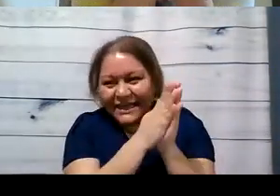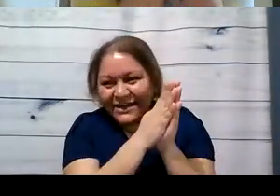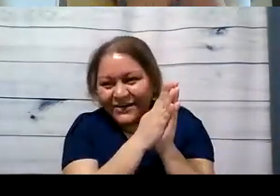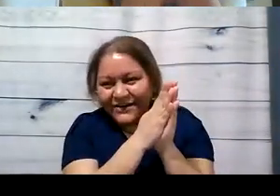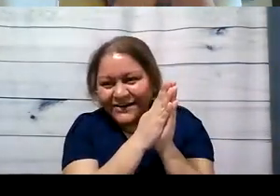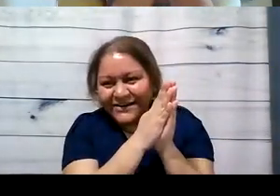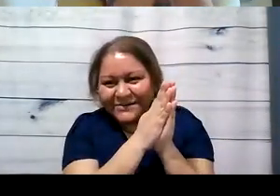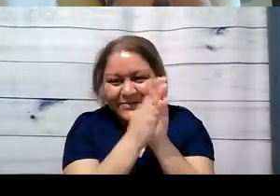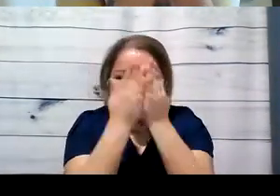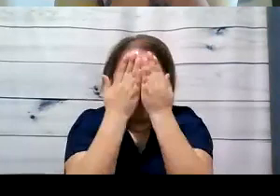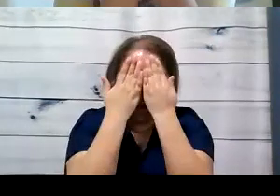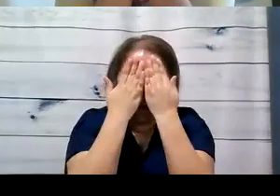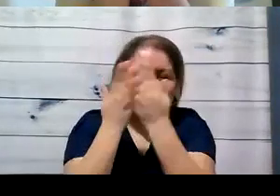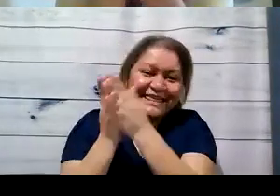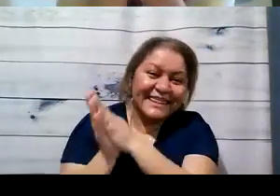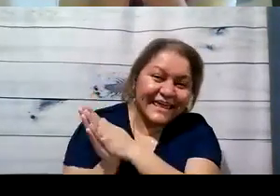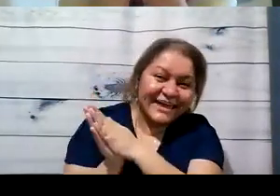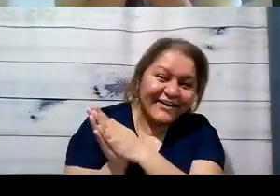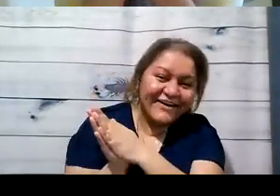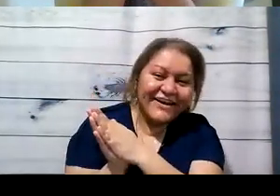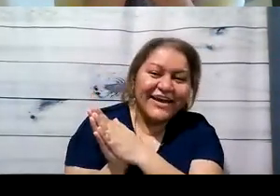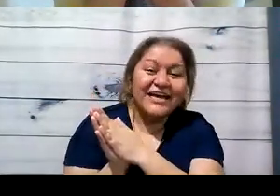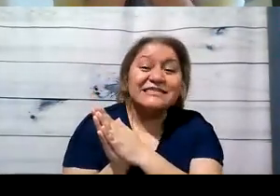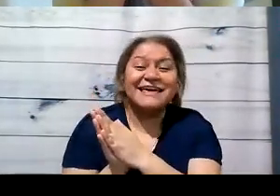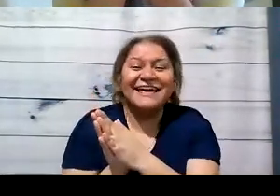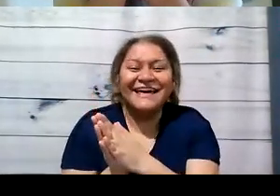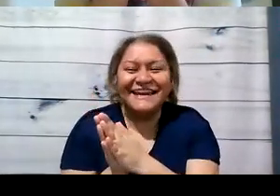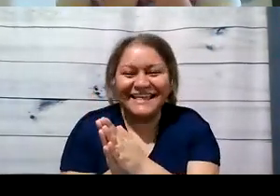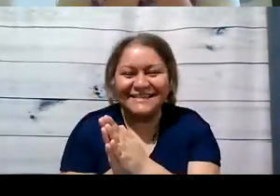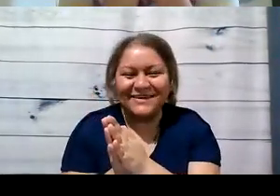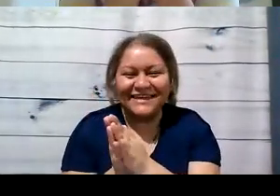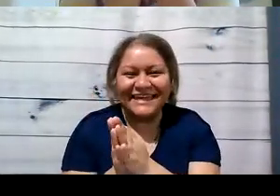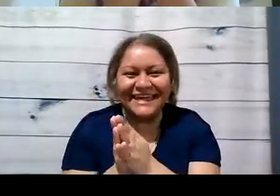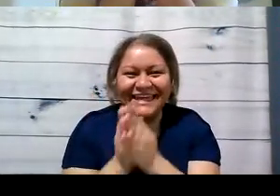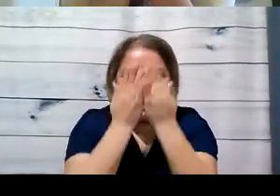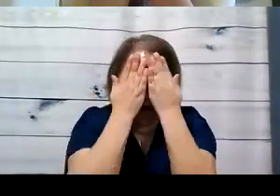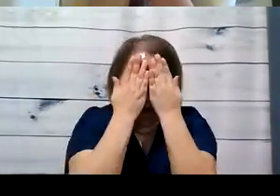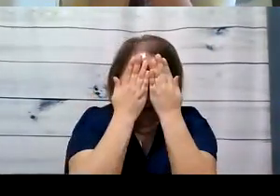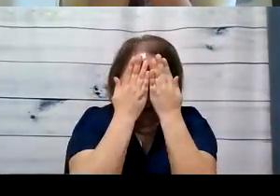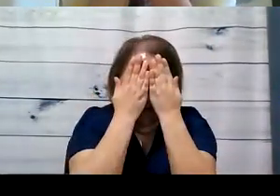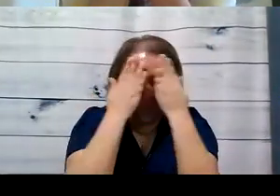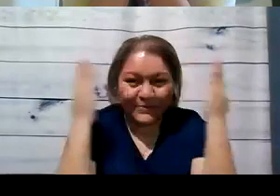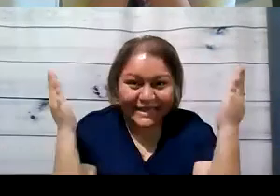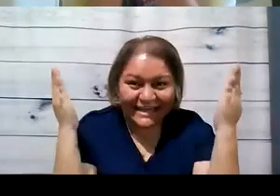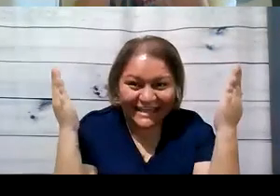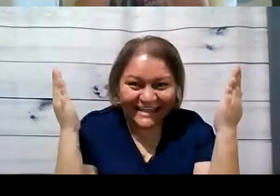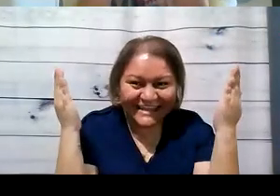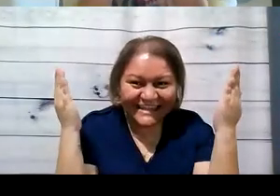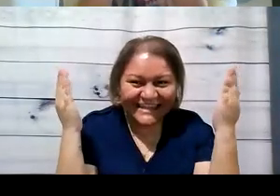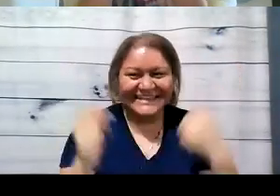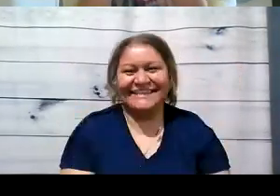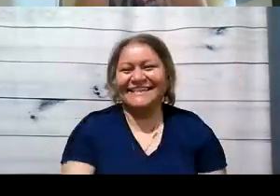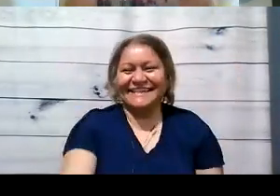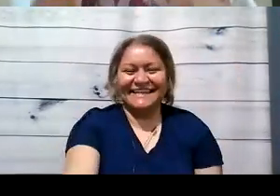Peeking here, peeking there. Sun is peeking out, peek.